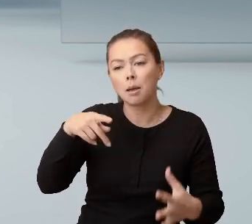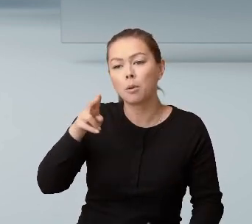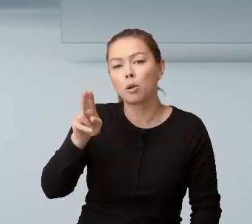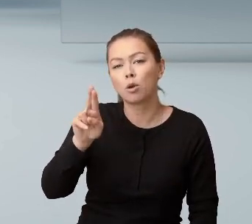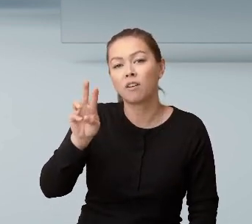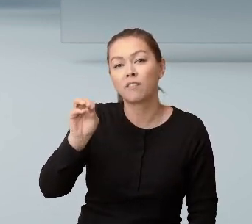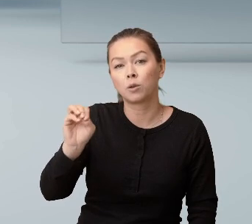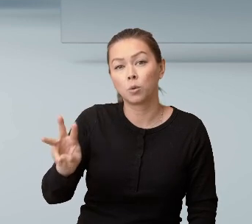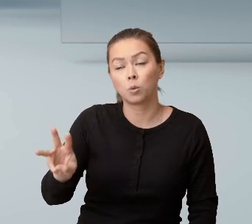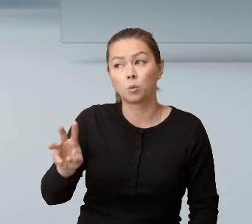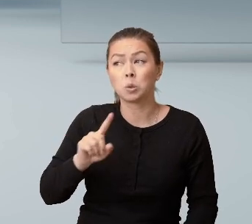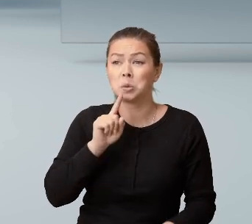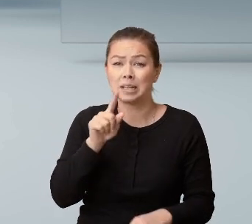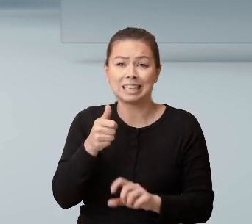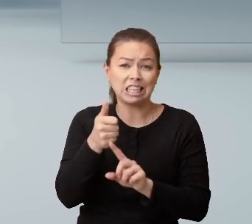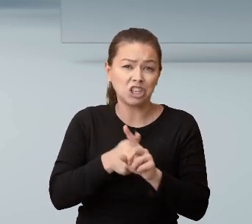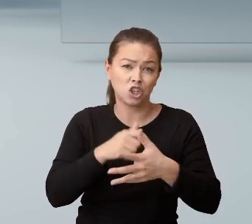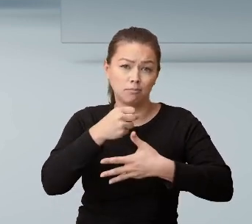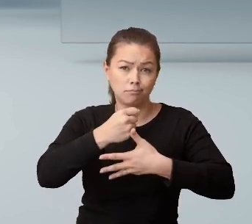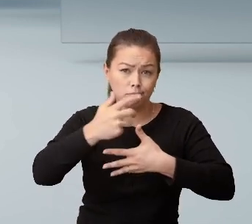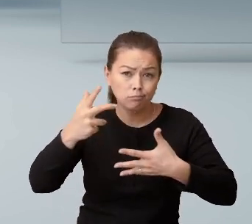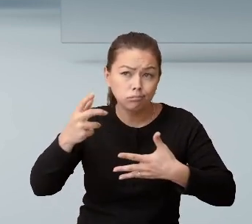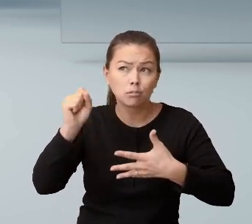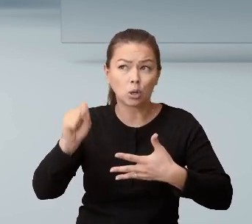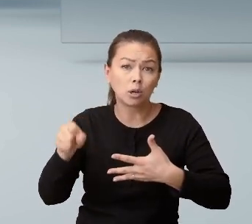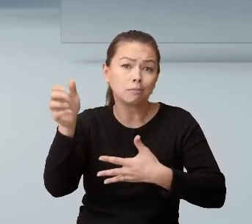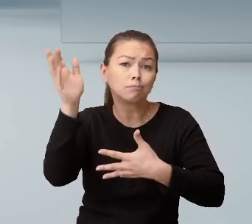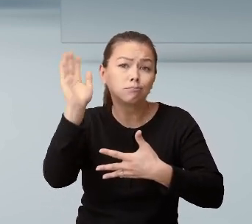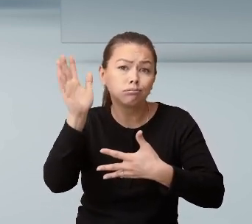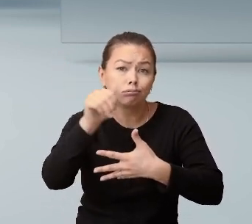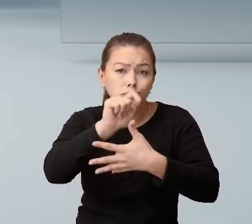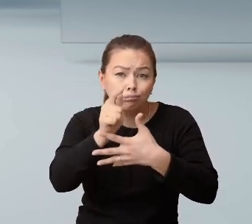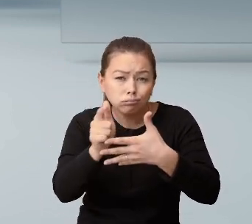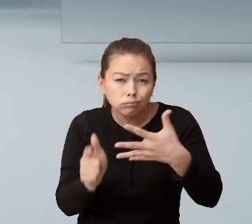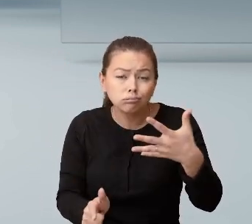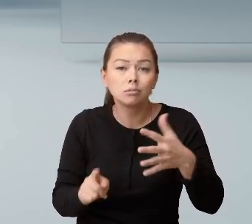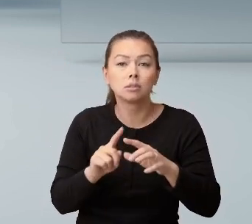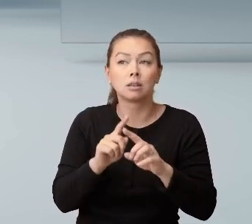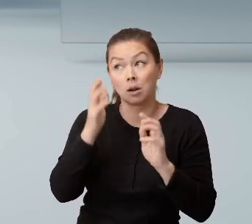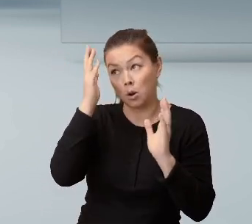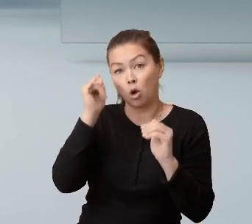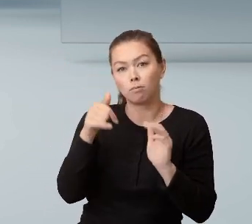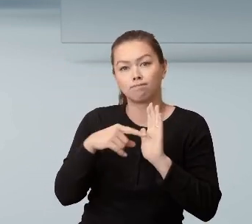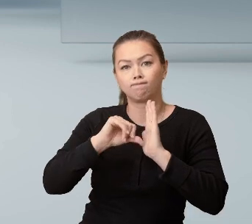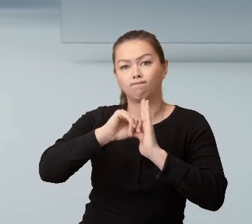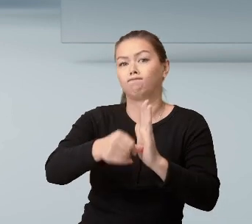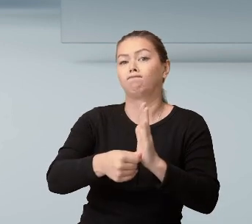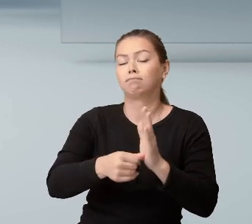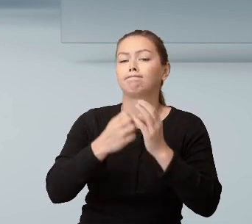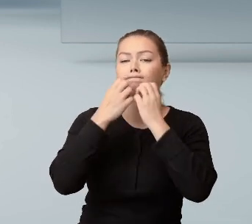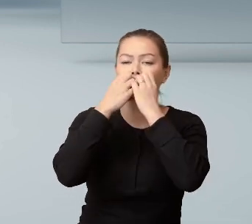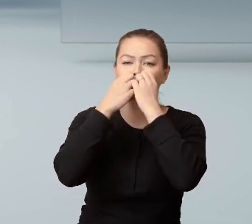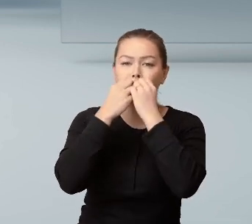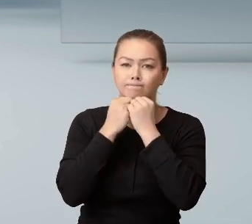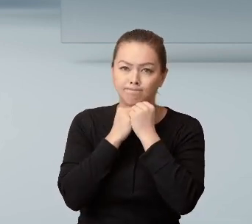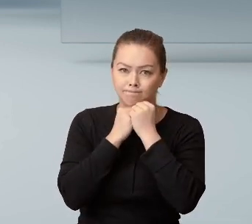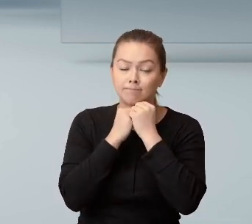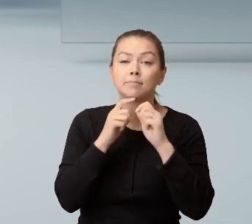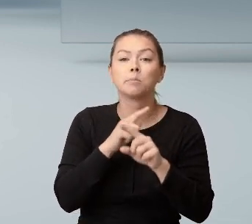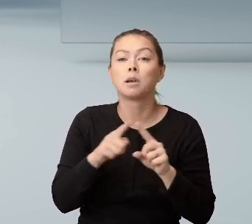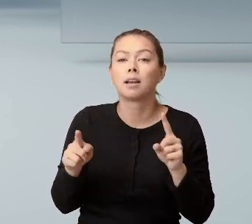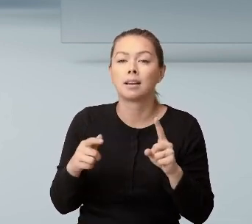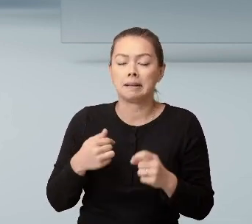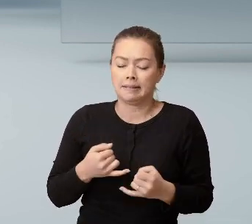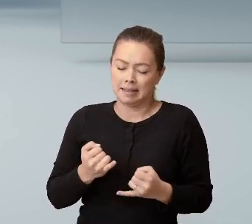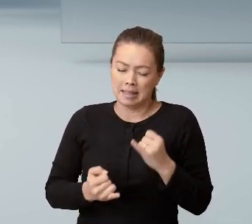each topic could have been a session all on its own. And hopefully we've illustrated how great these tools can be. But